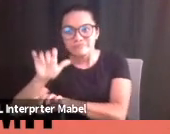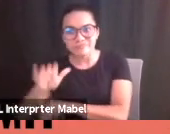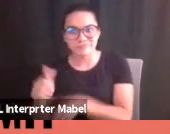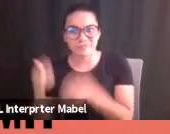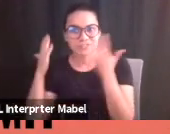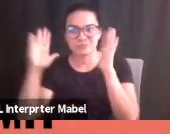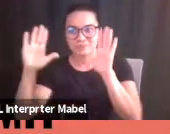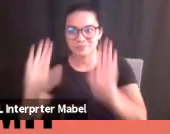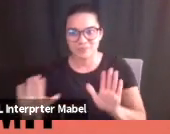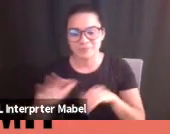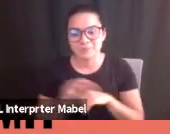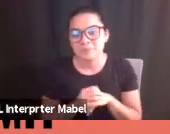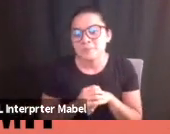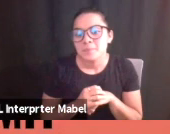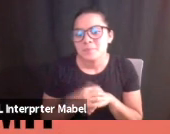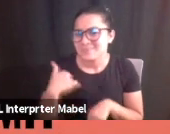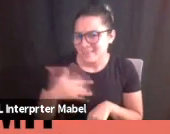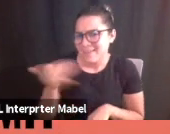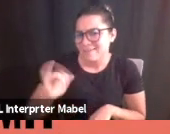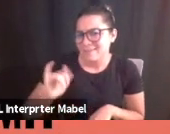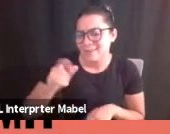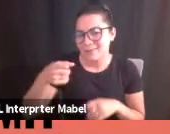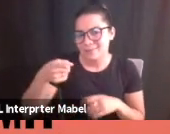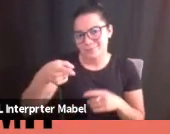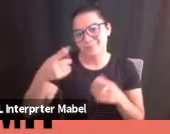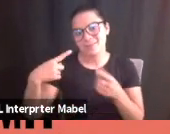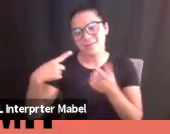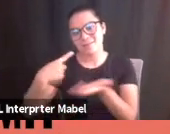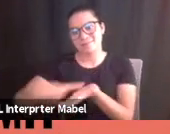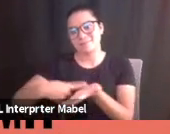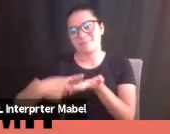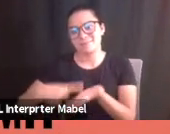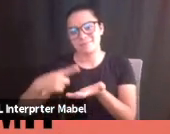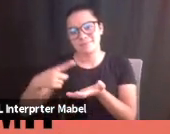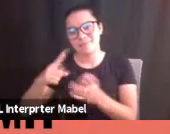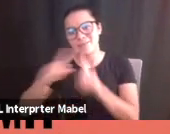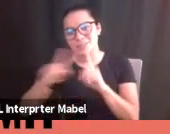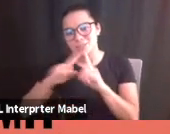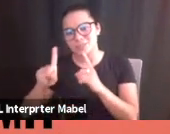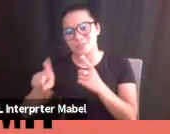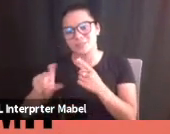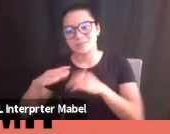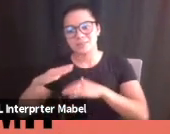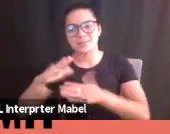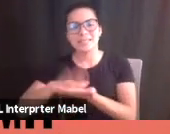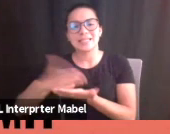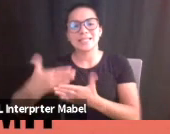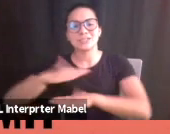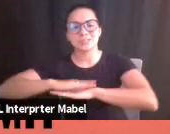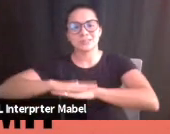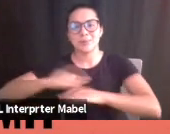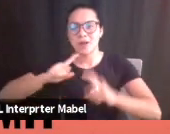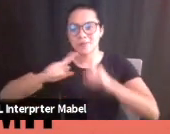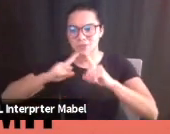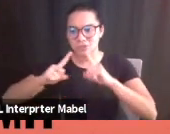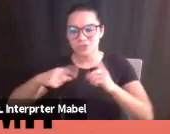correct me if I'm wrong, I feel like these conversations, the table conversations, is also about the kitchen table conversations. It also shows about how collaborations can work at